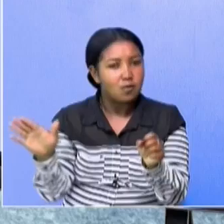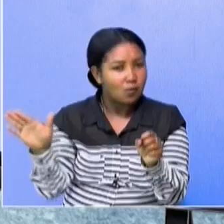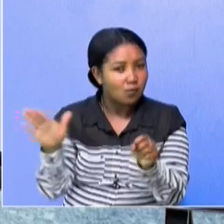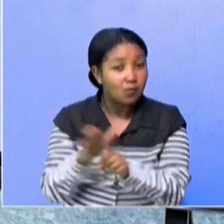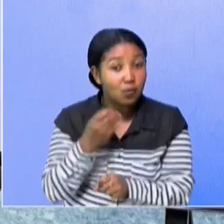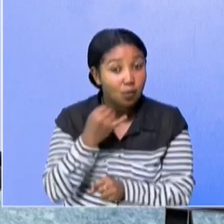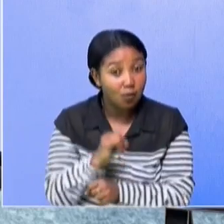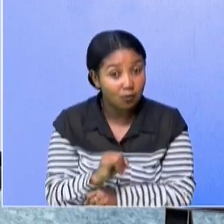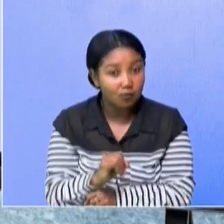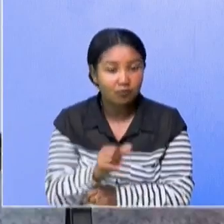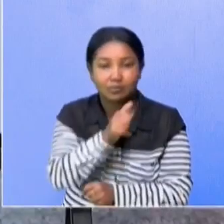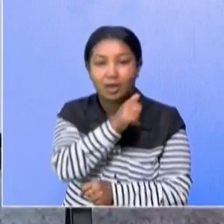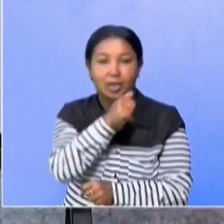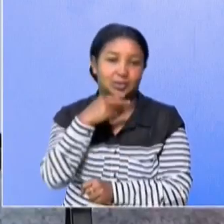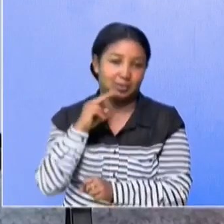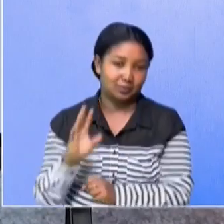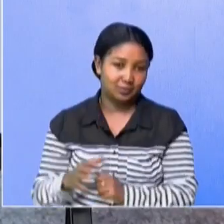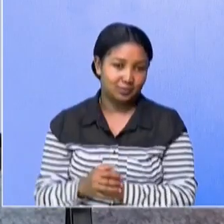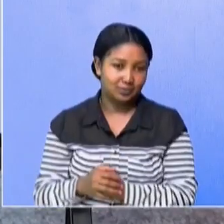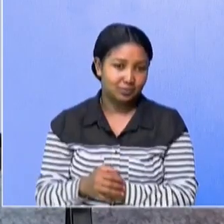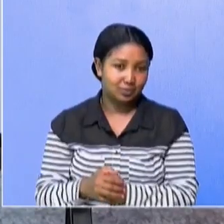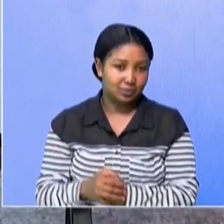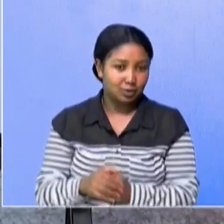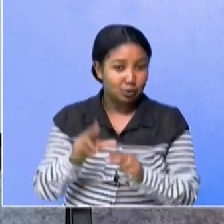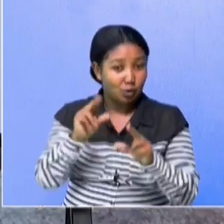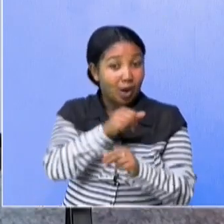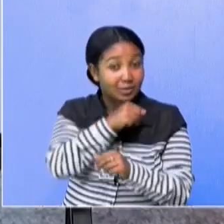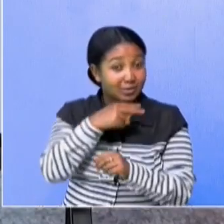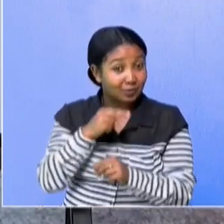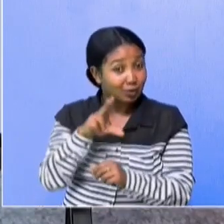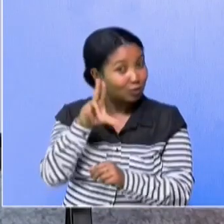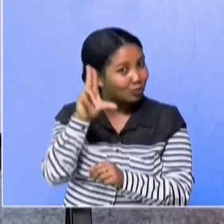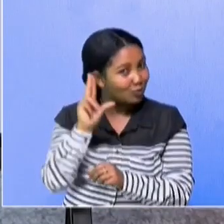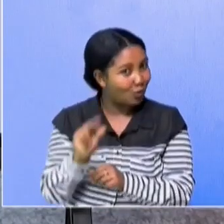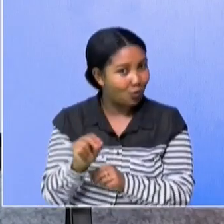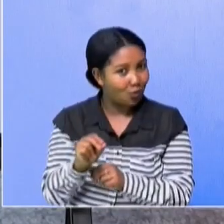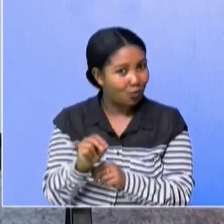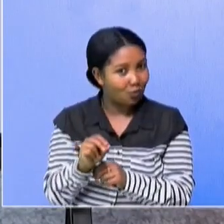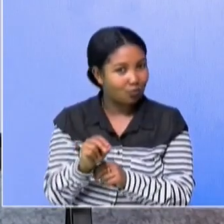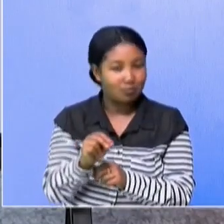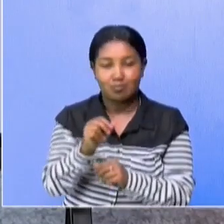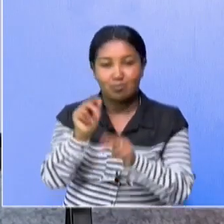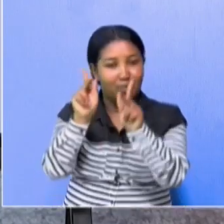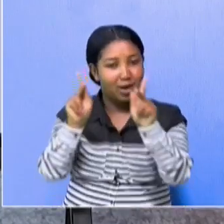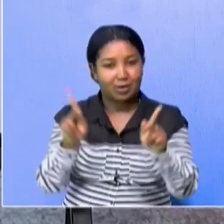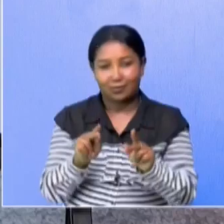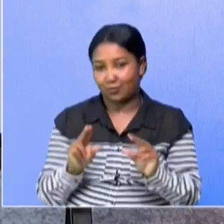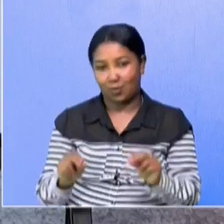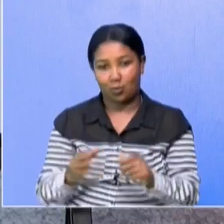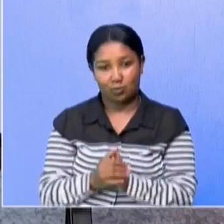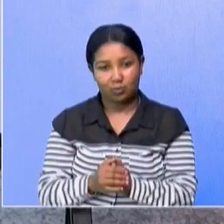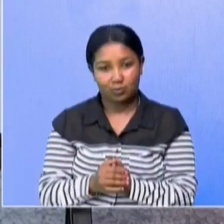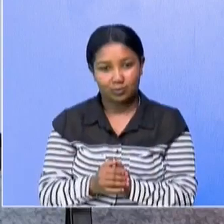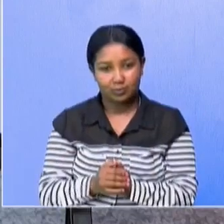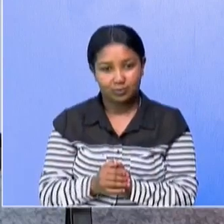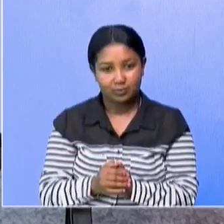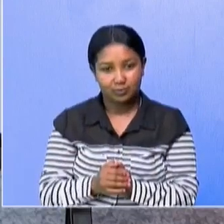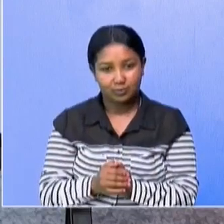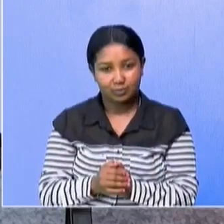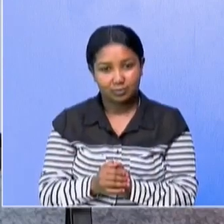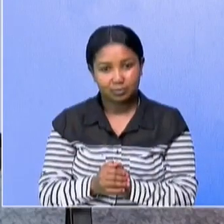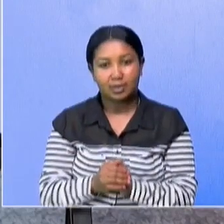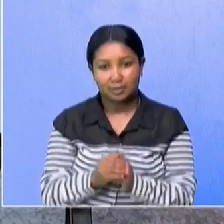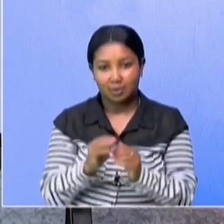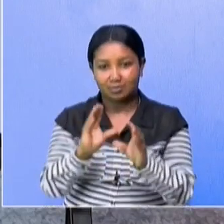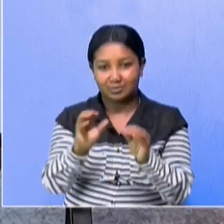what? Adjectives. With no adjectives, you can't form a paragraph. Anyways, I'll